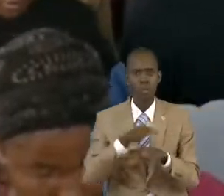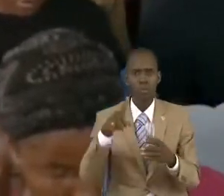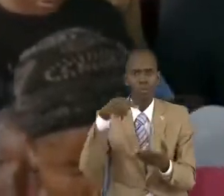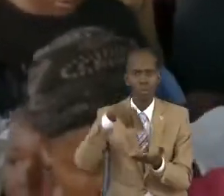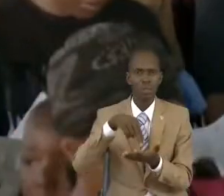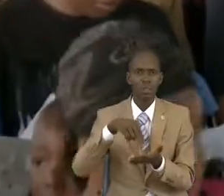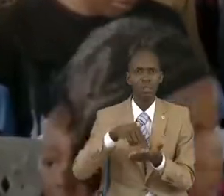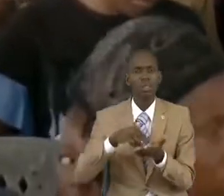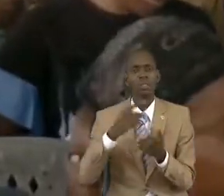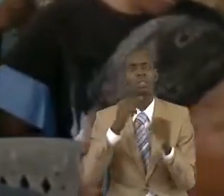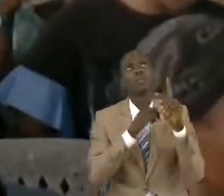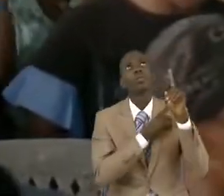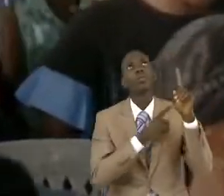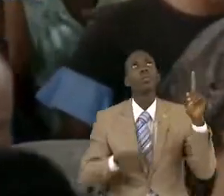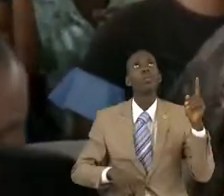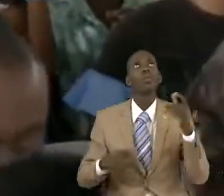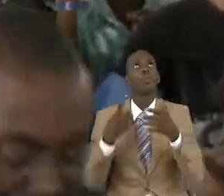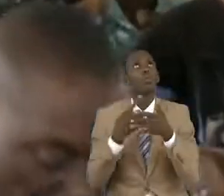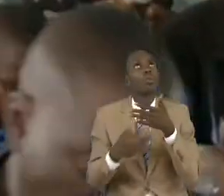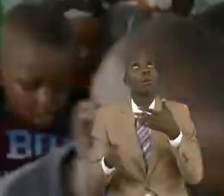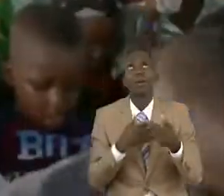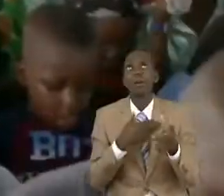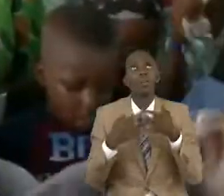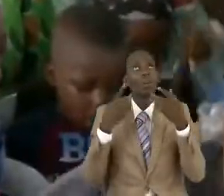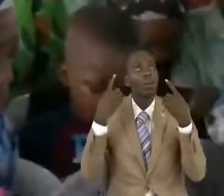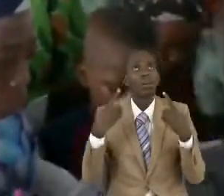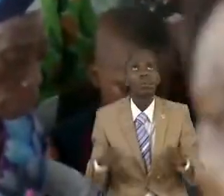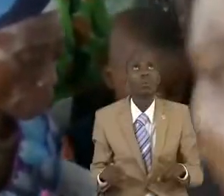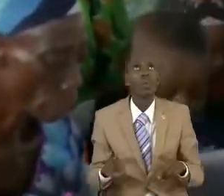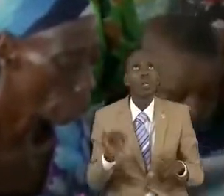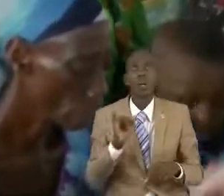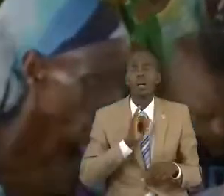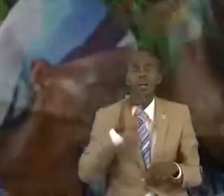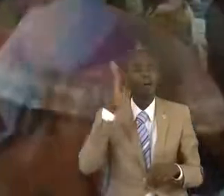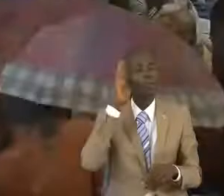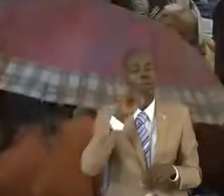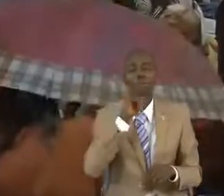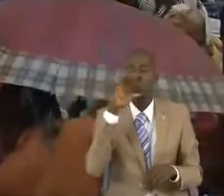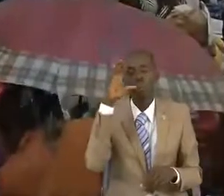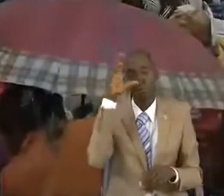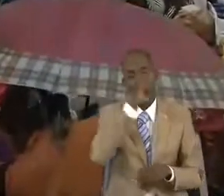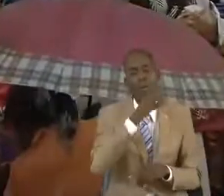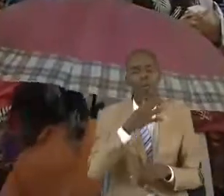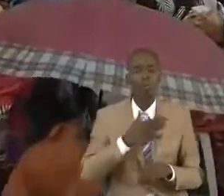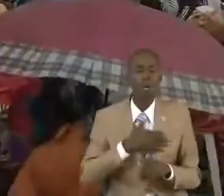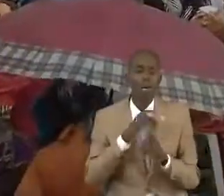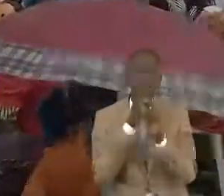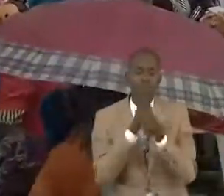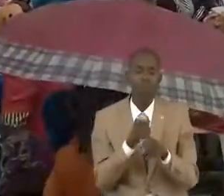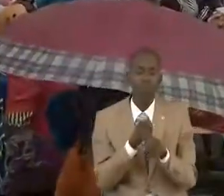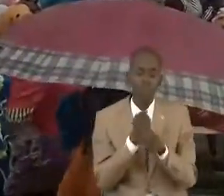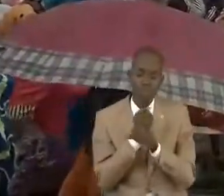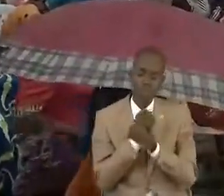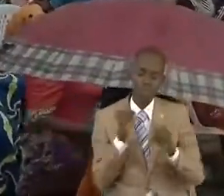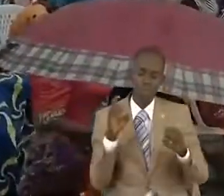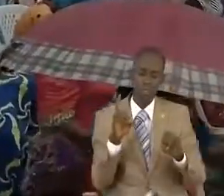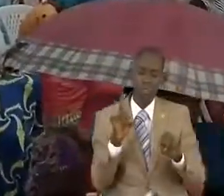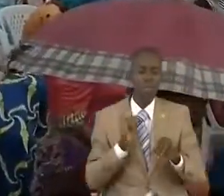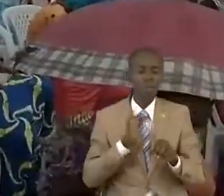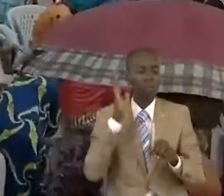Lord, whatever happens, I will not miss my reward. Saved, I will not miss my